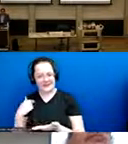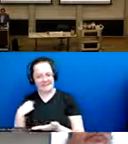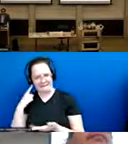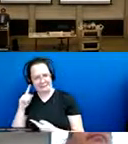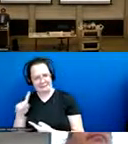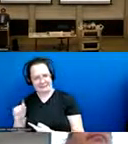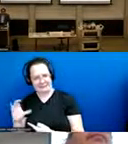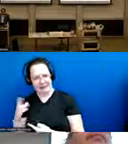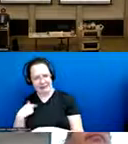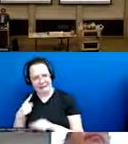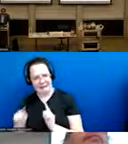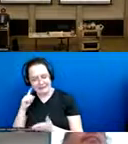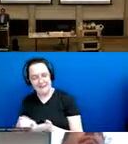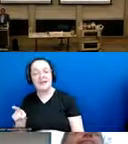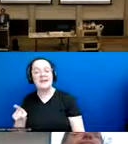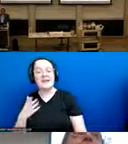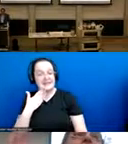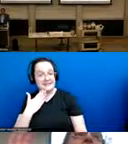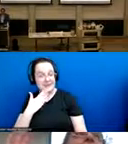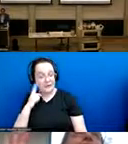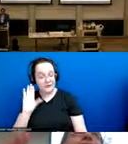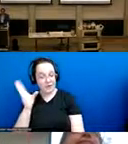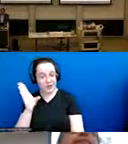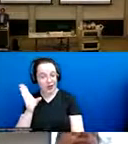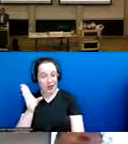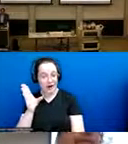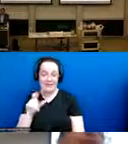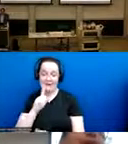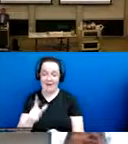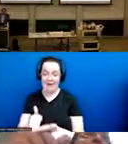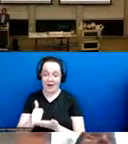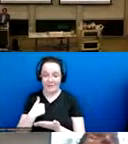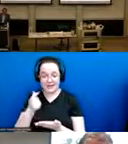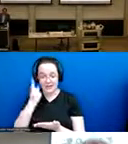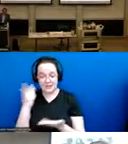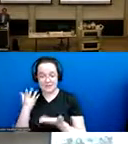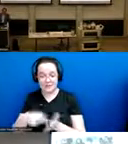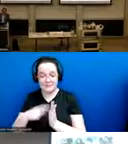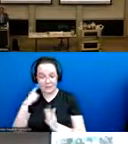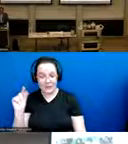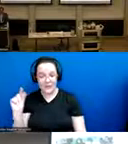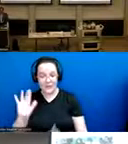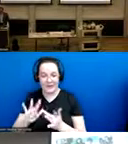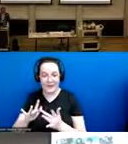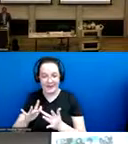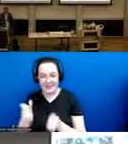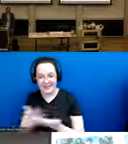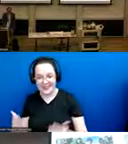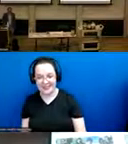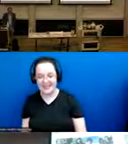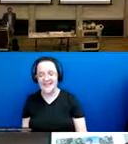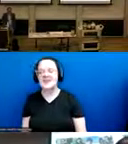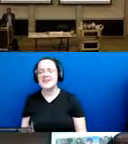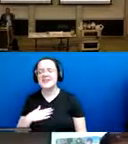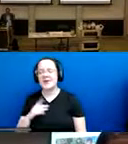broken down all the elements you need for the quantum network and what advances can be made. We're legit. The question I